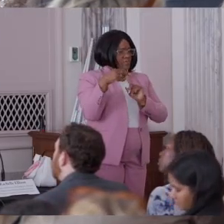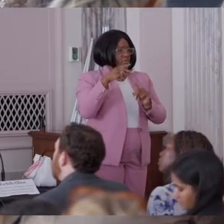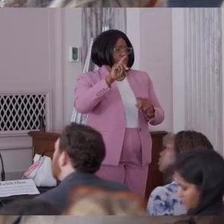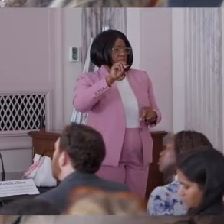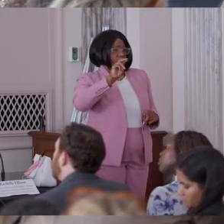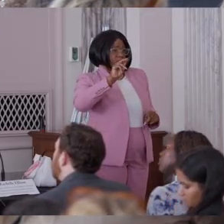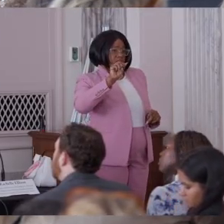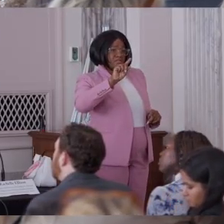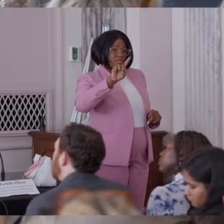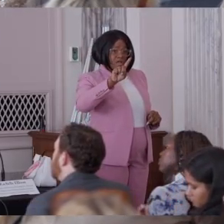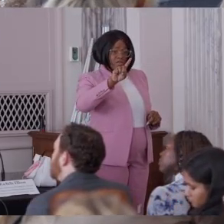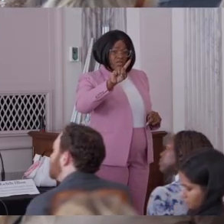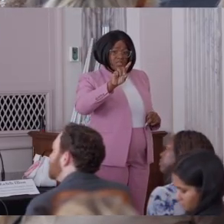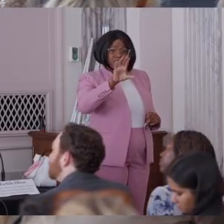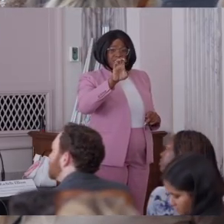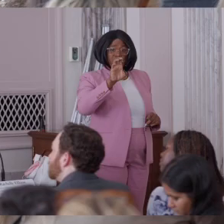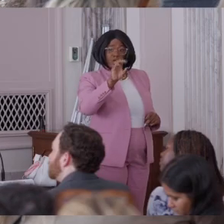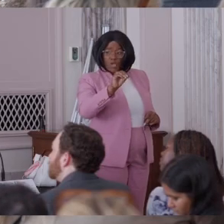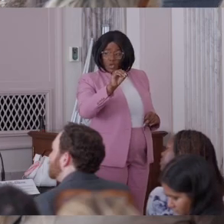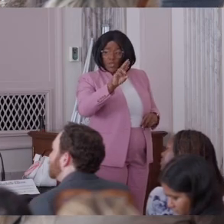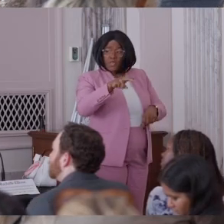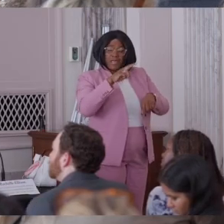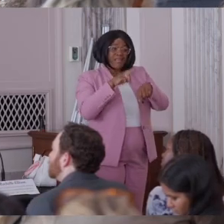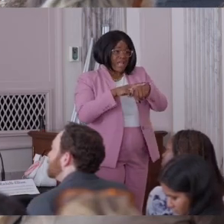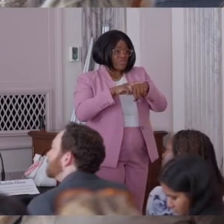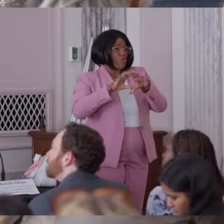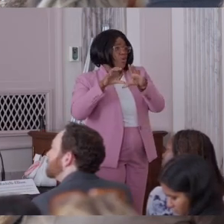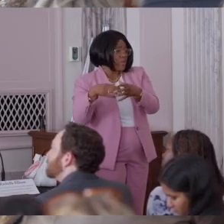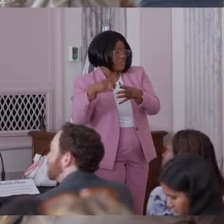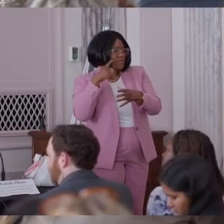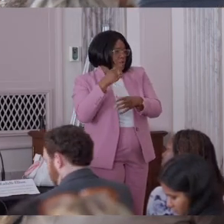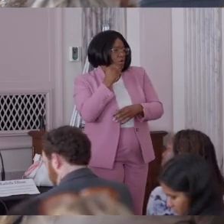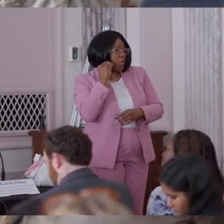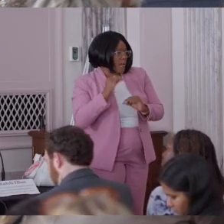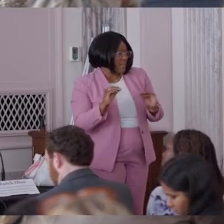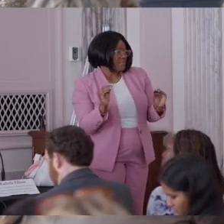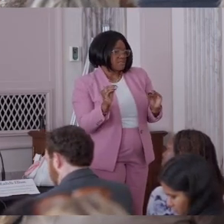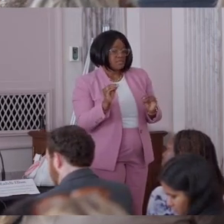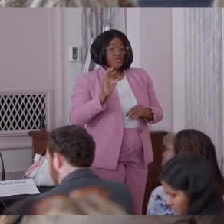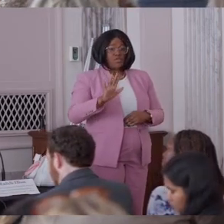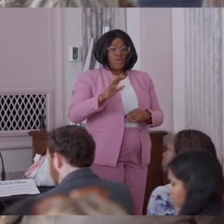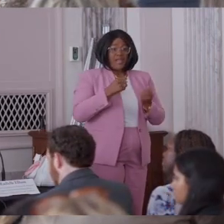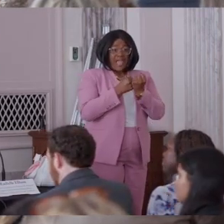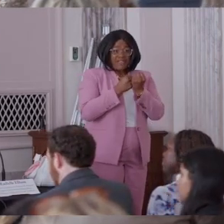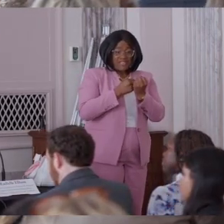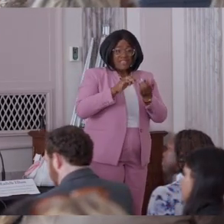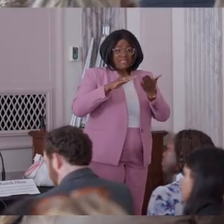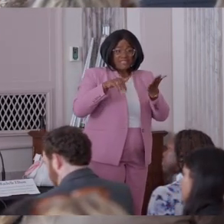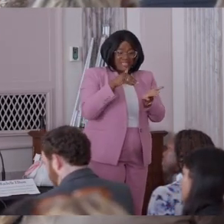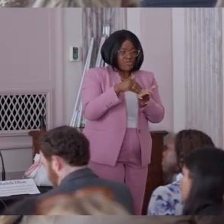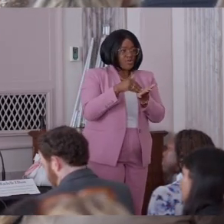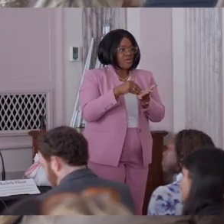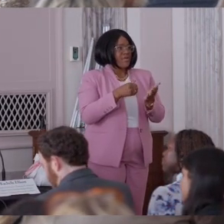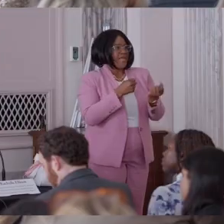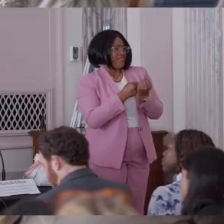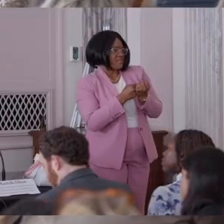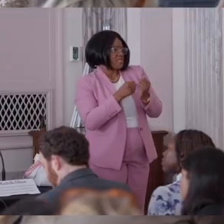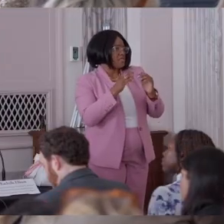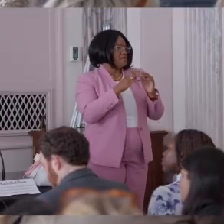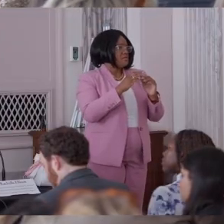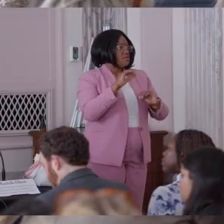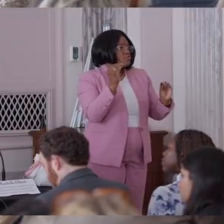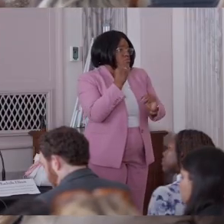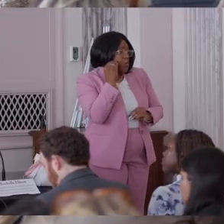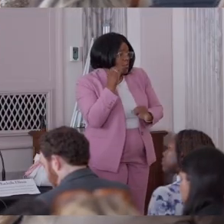Donald, you're the CEO for the National Coalition for the Homeless, and your advocacy centers around housing and homelessness policy. Can